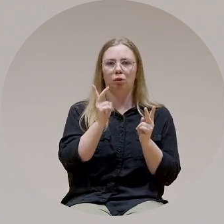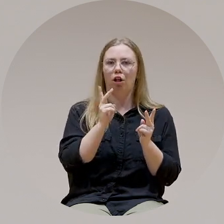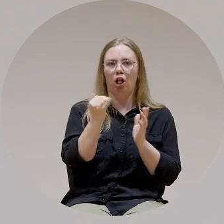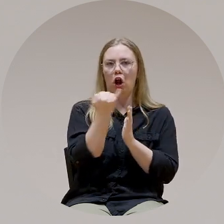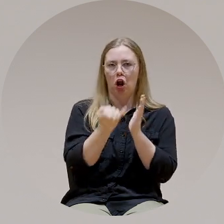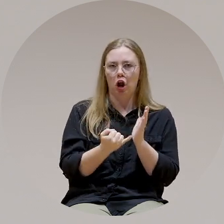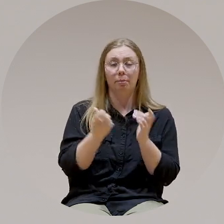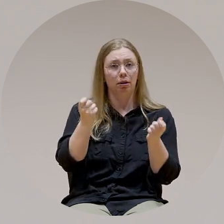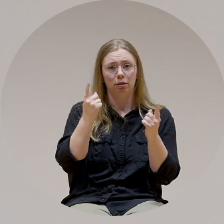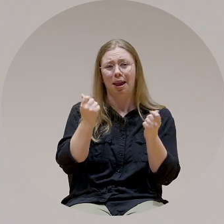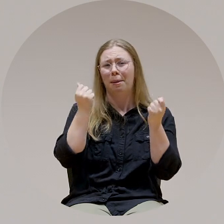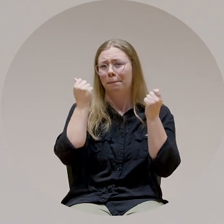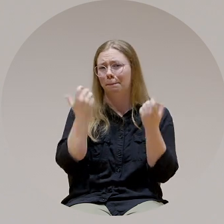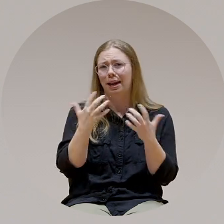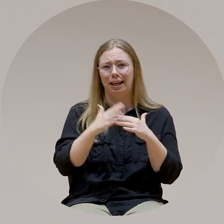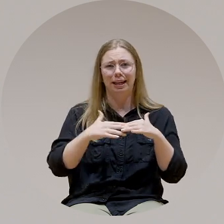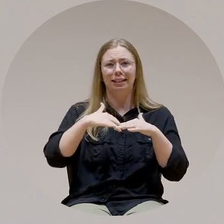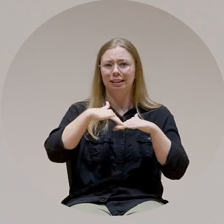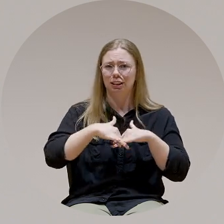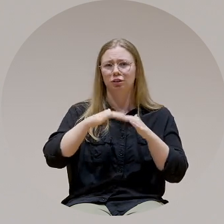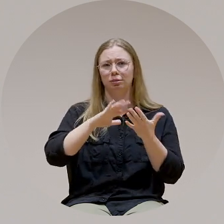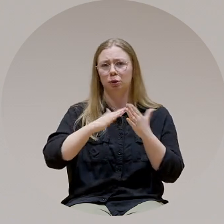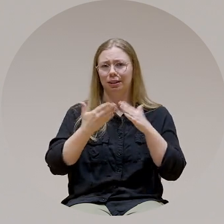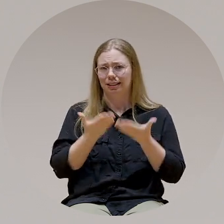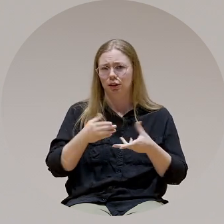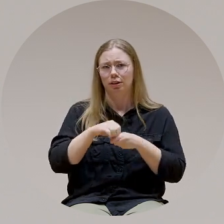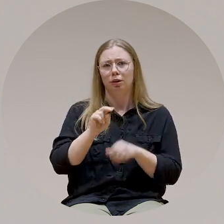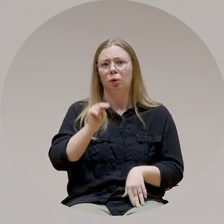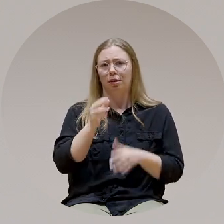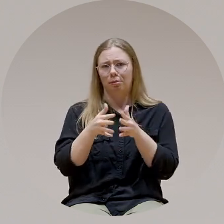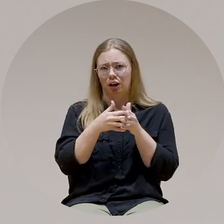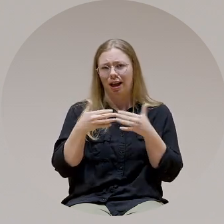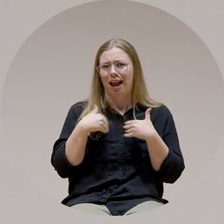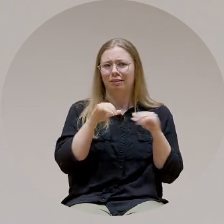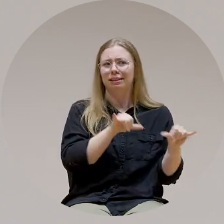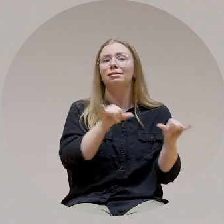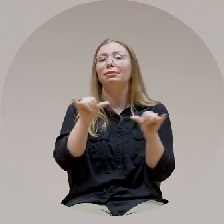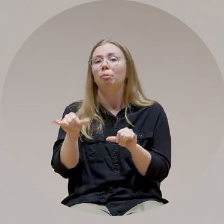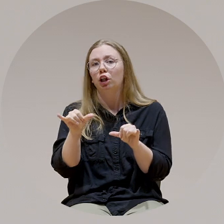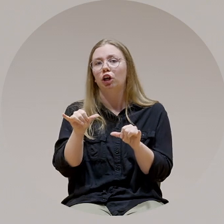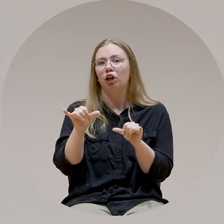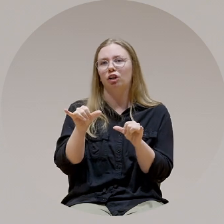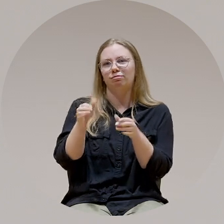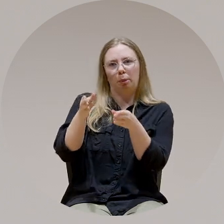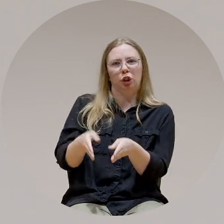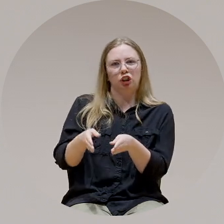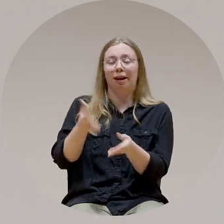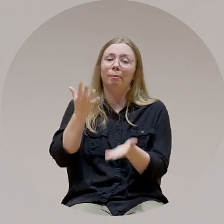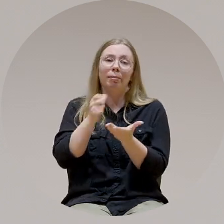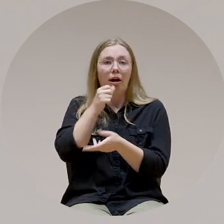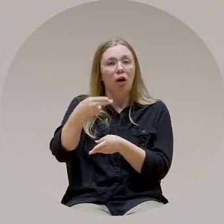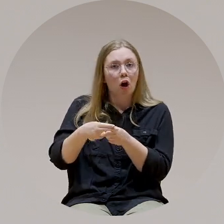But many indigenous communities in North America have a similar figure. Might not